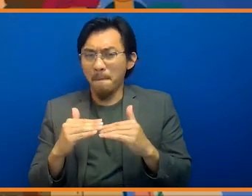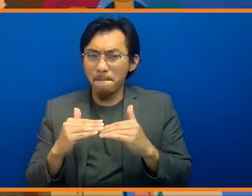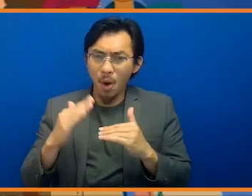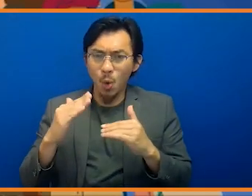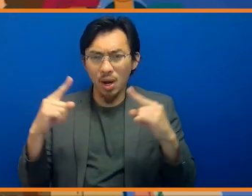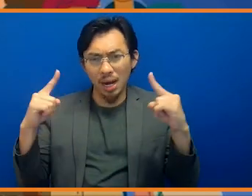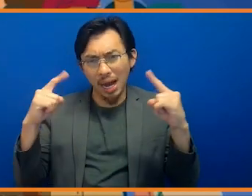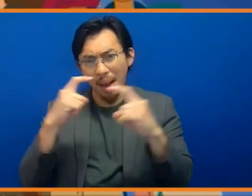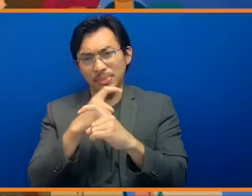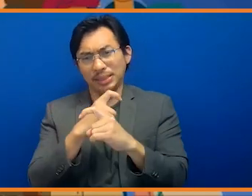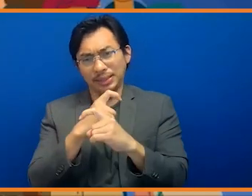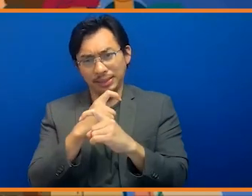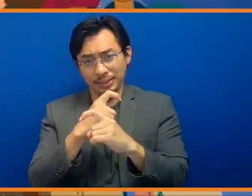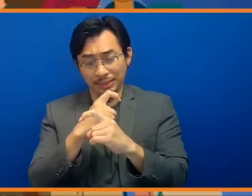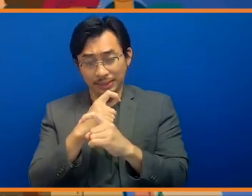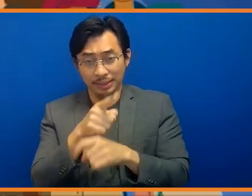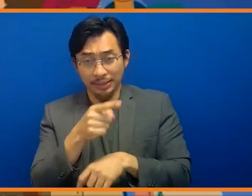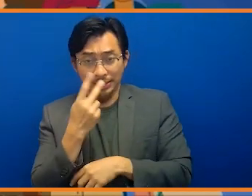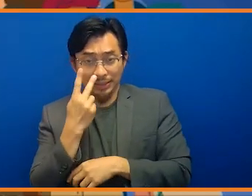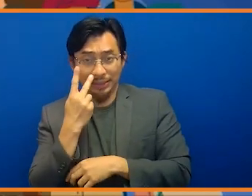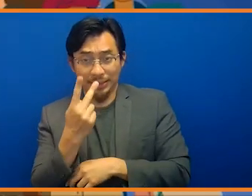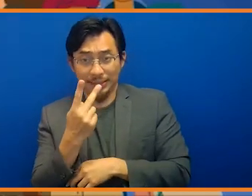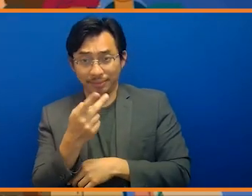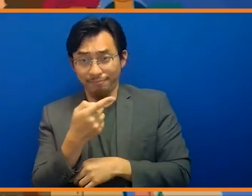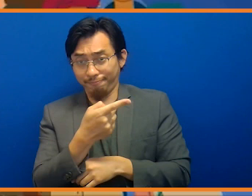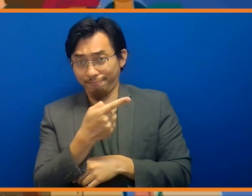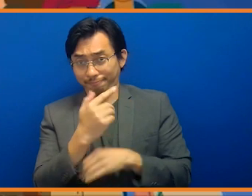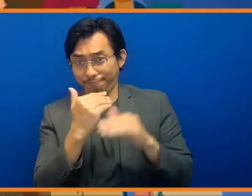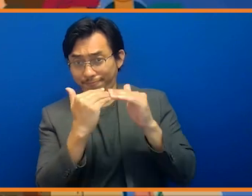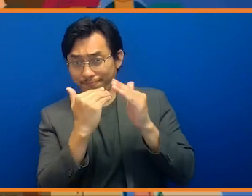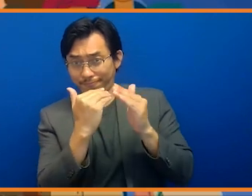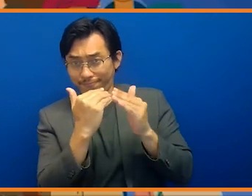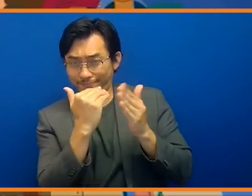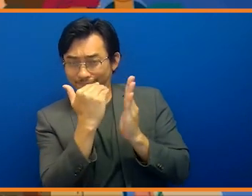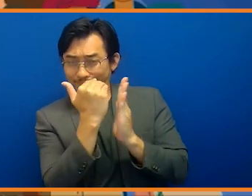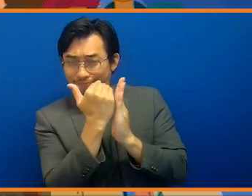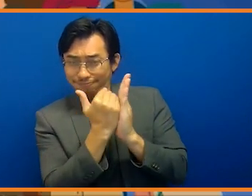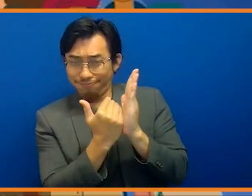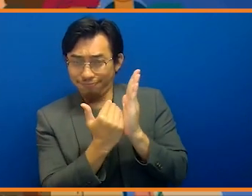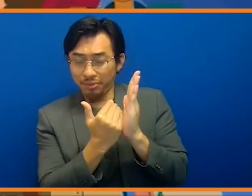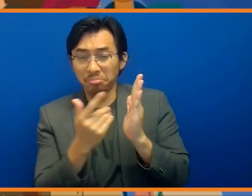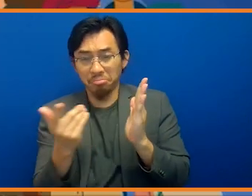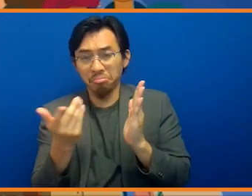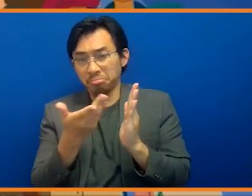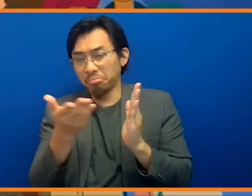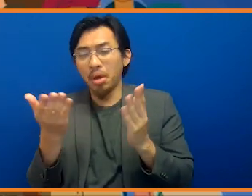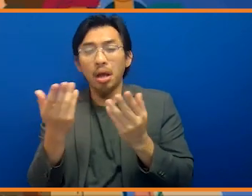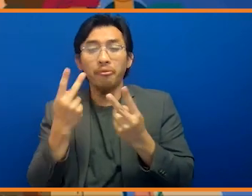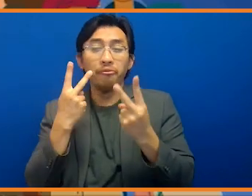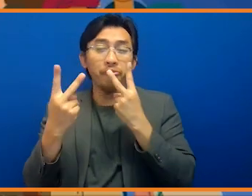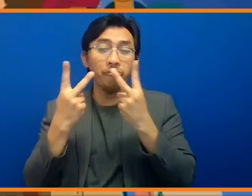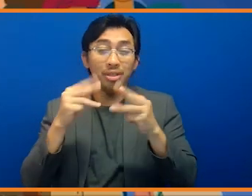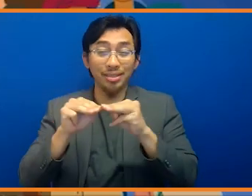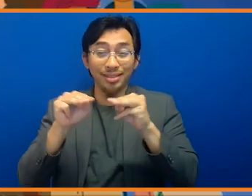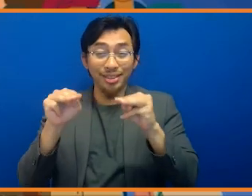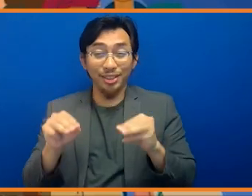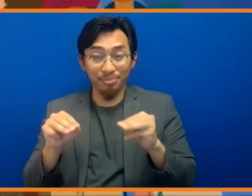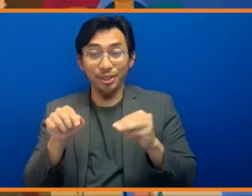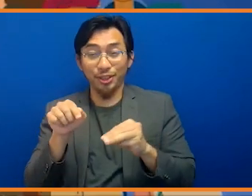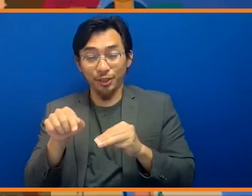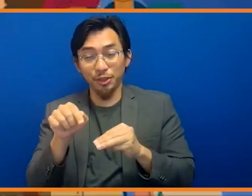complicated. When we give these figures to the common visitor at the museum,